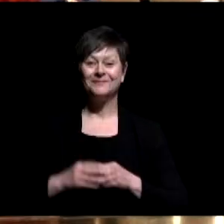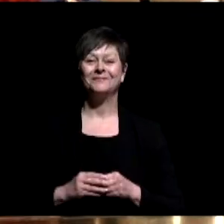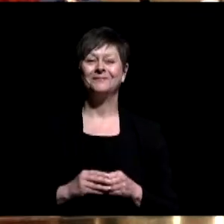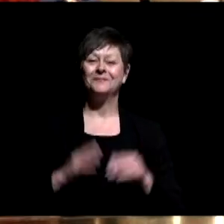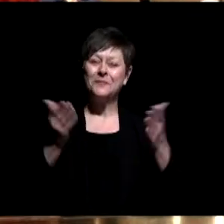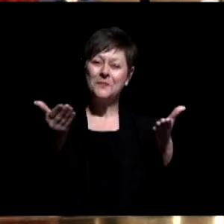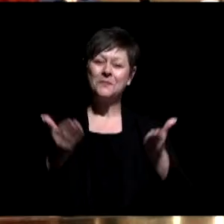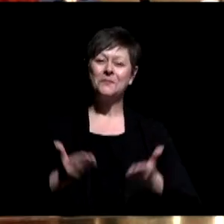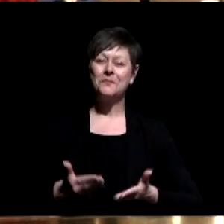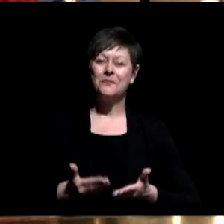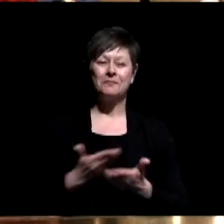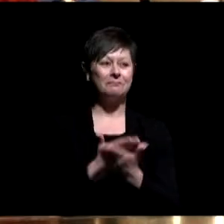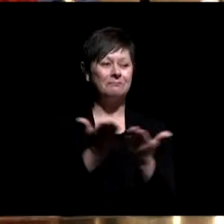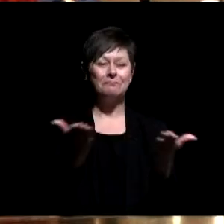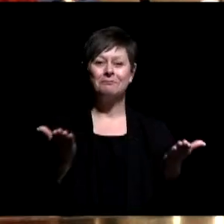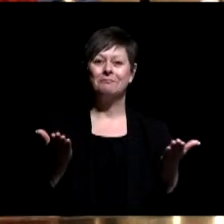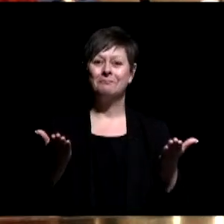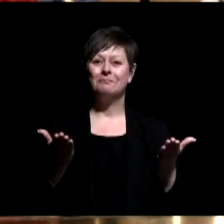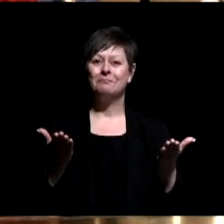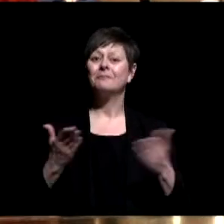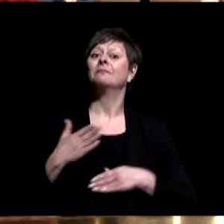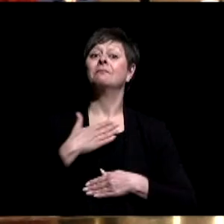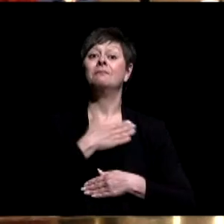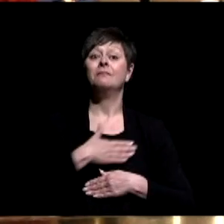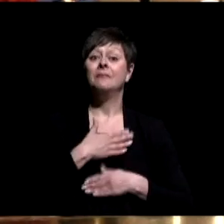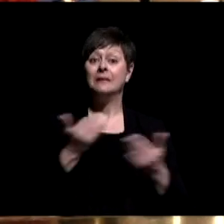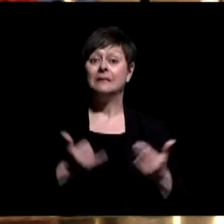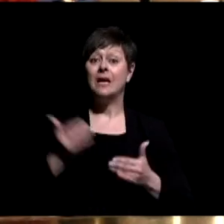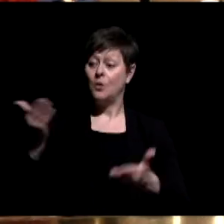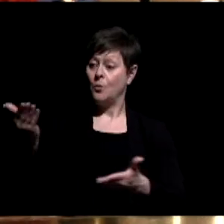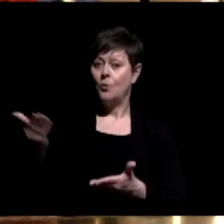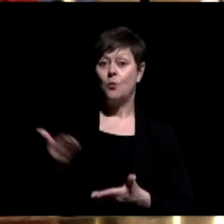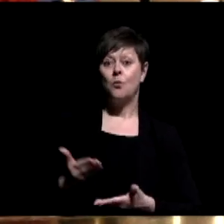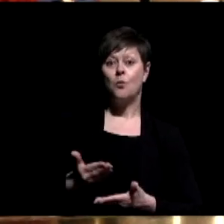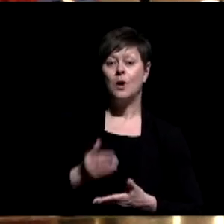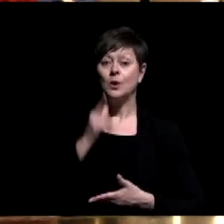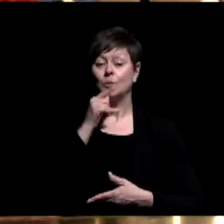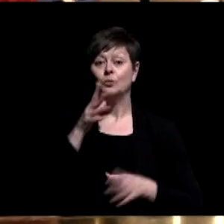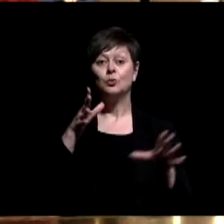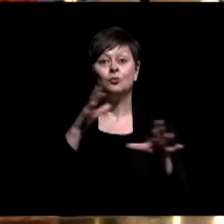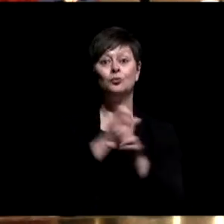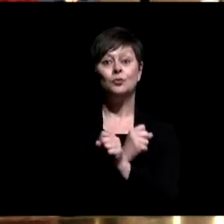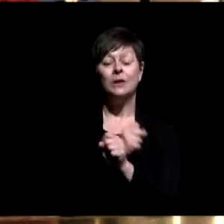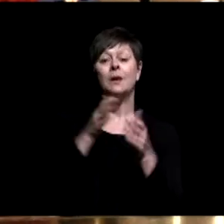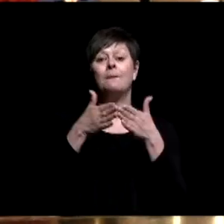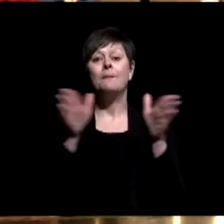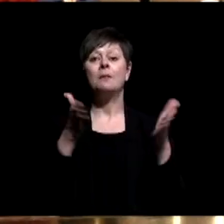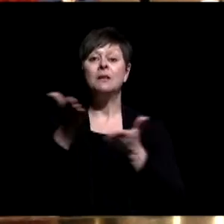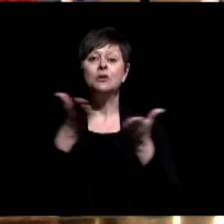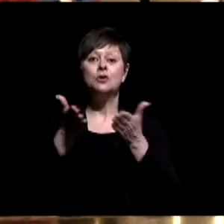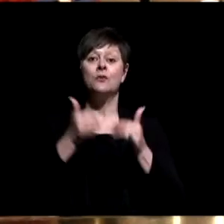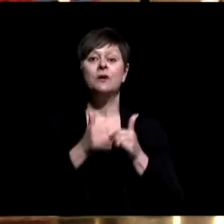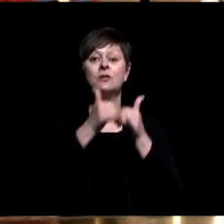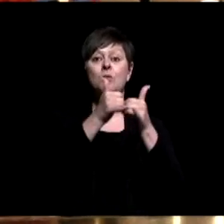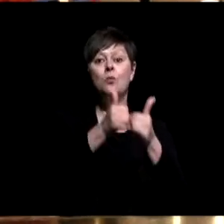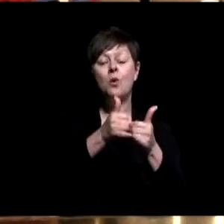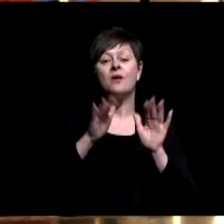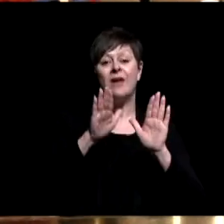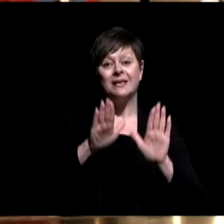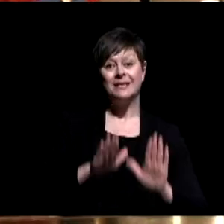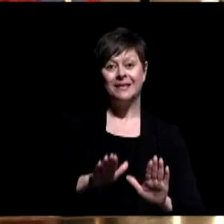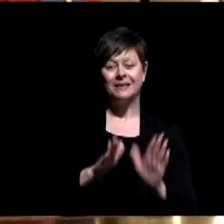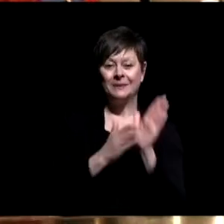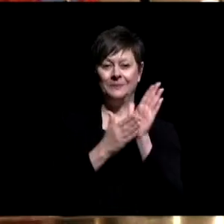Welcome, everyone. Please join me in welcoming the recipients of the Public Service Award of Excellence.